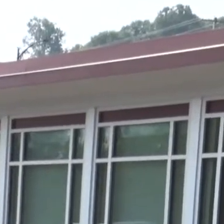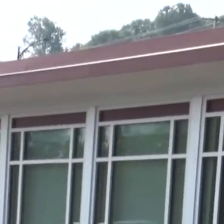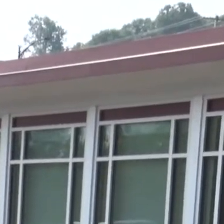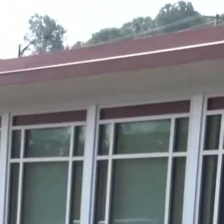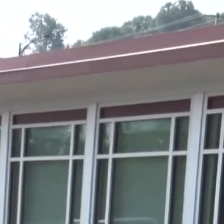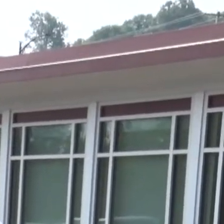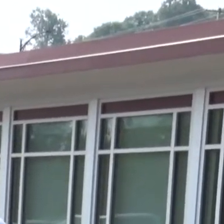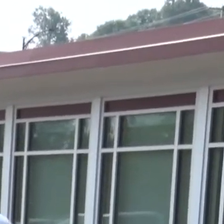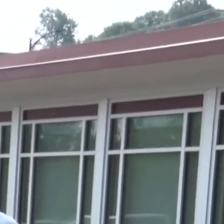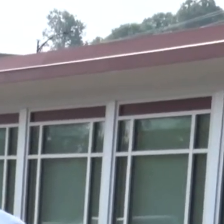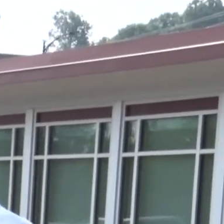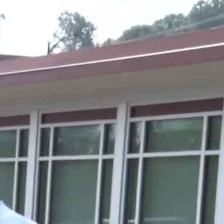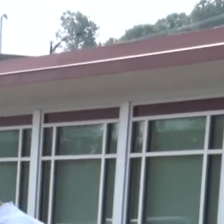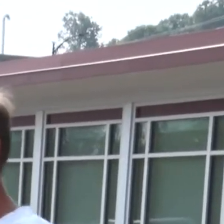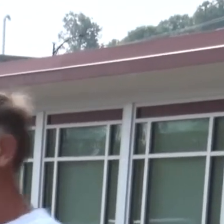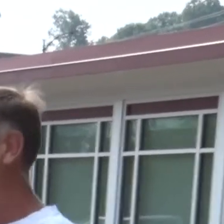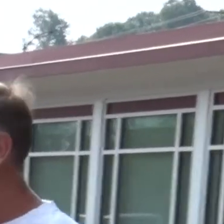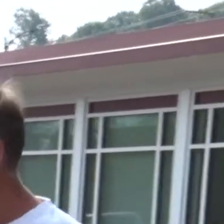Are you serious?